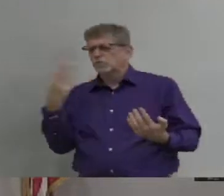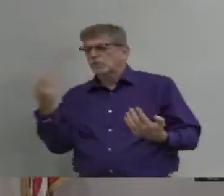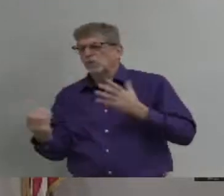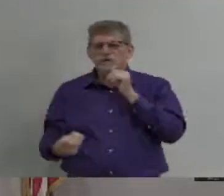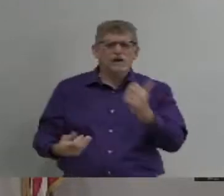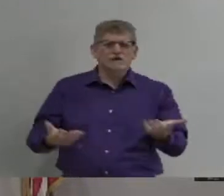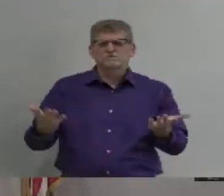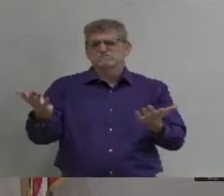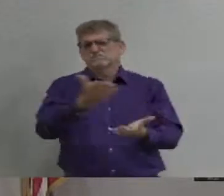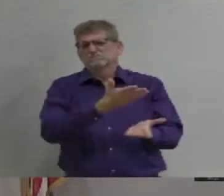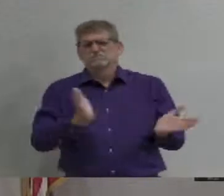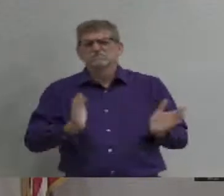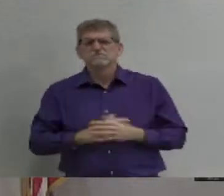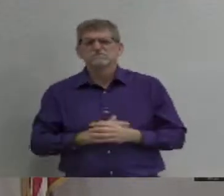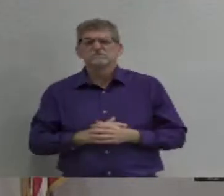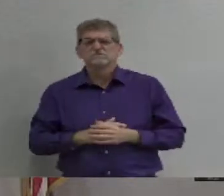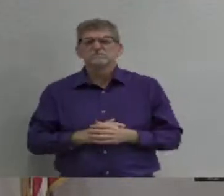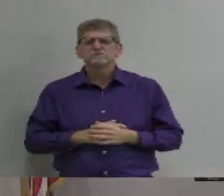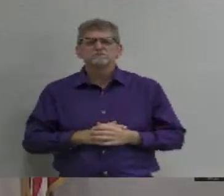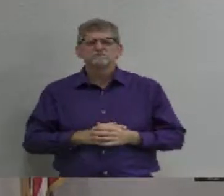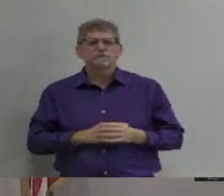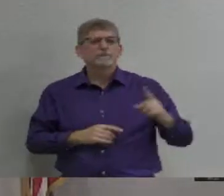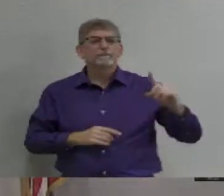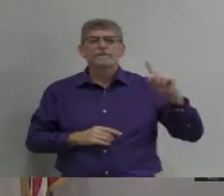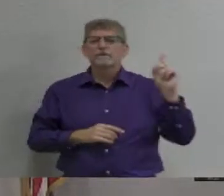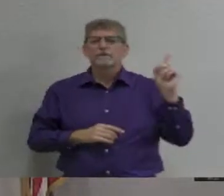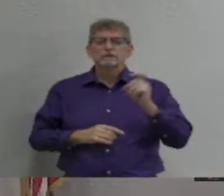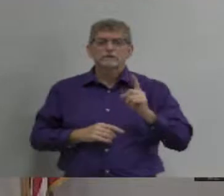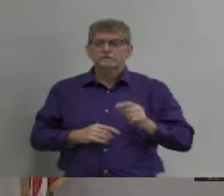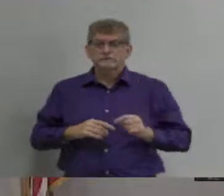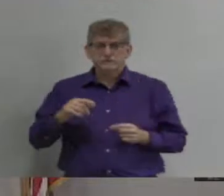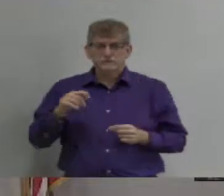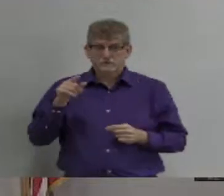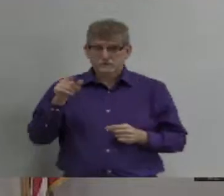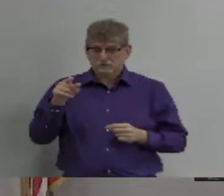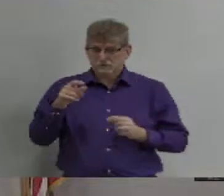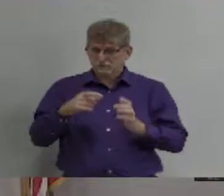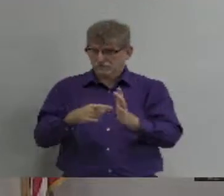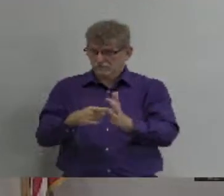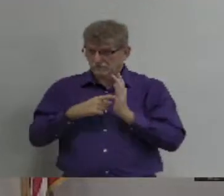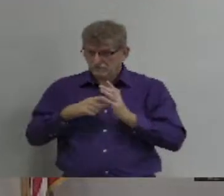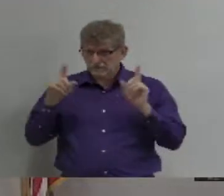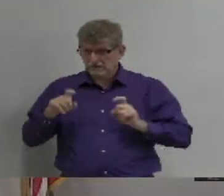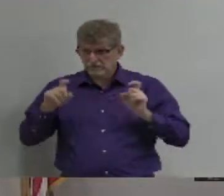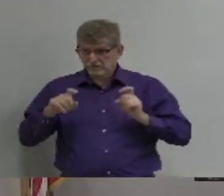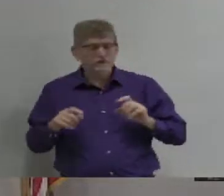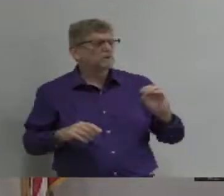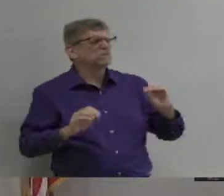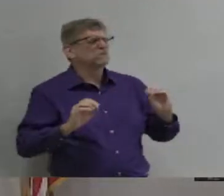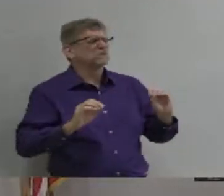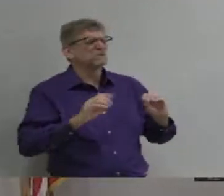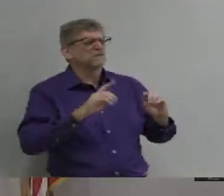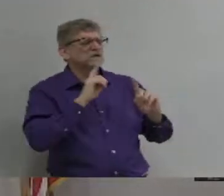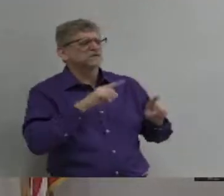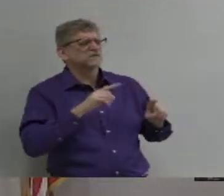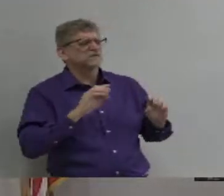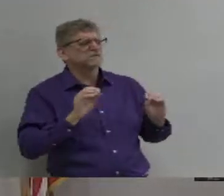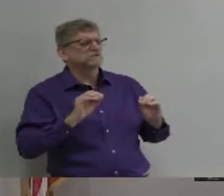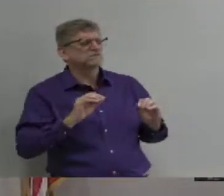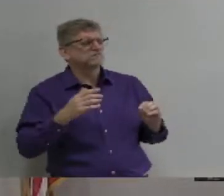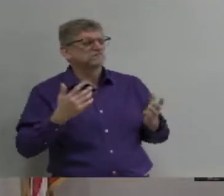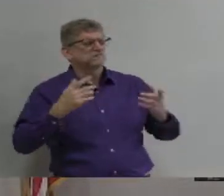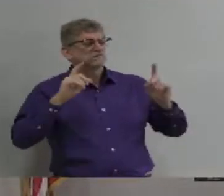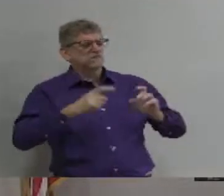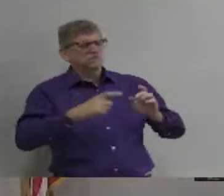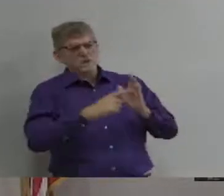what this should do next. Are you guys doing any mandatory testing? We're not doing a test all like we did coming back from the fall or spring. No, nothing like that.